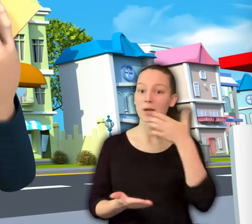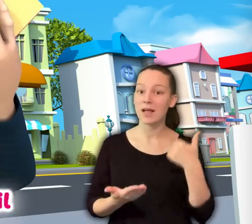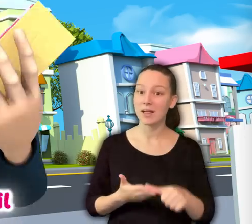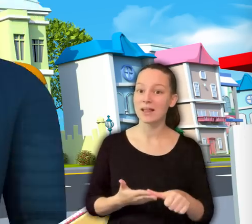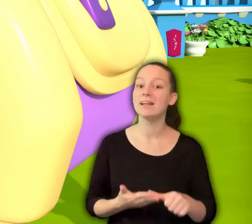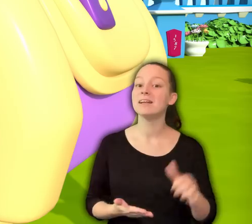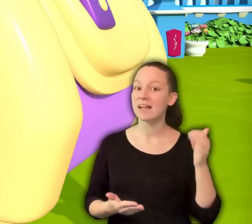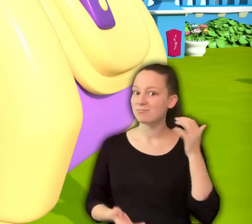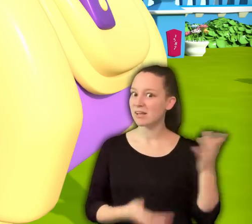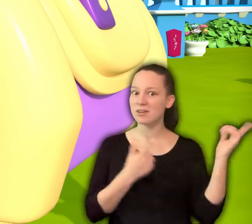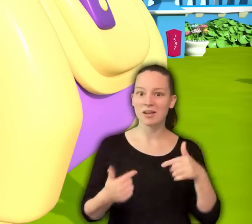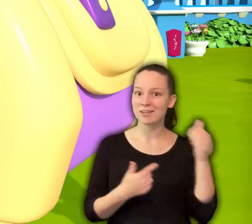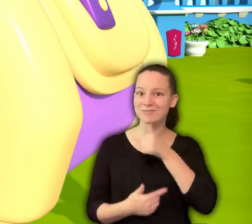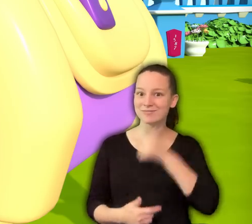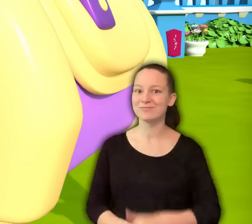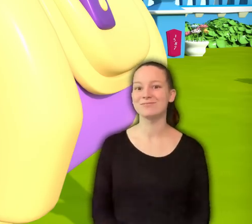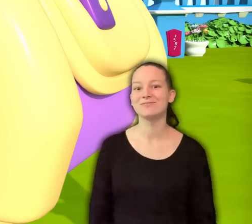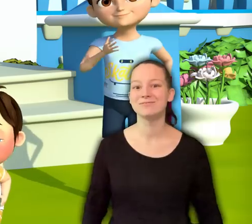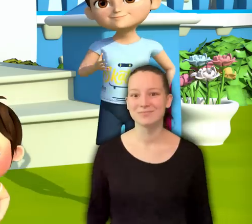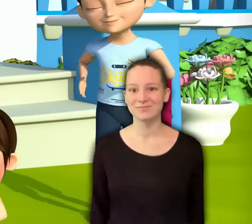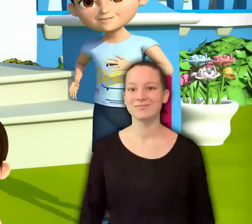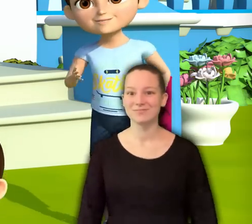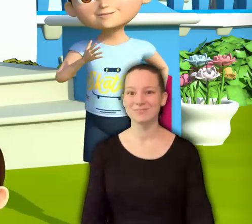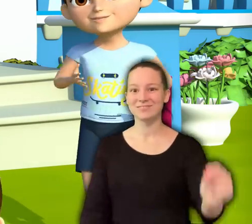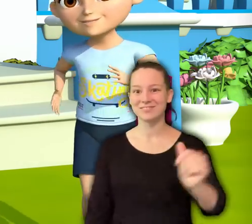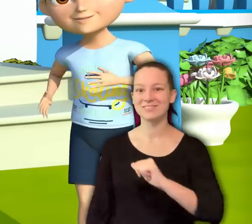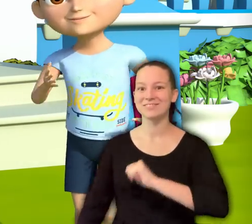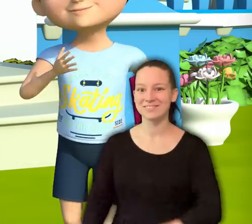the new mail back on every day